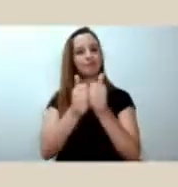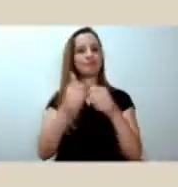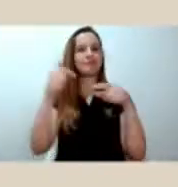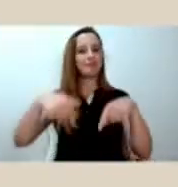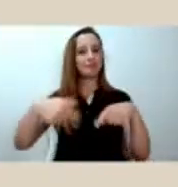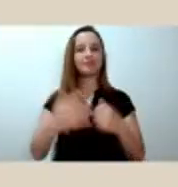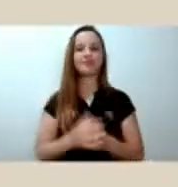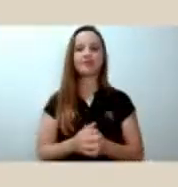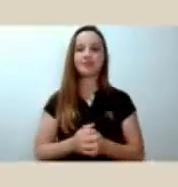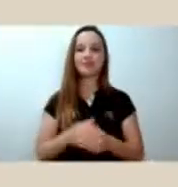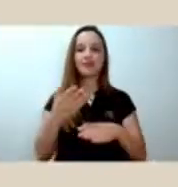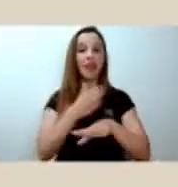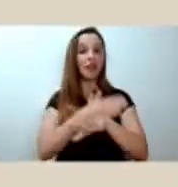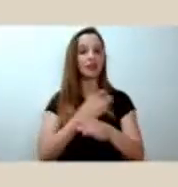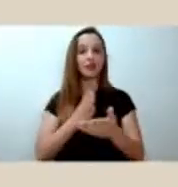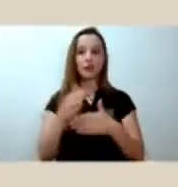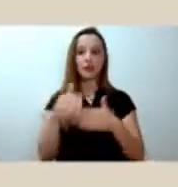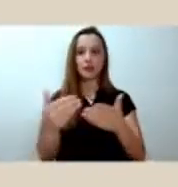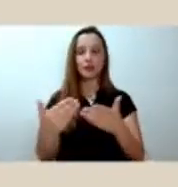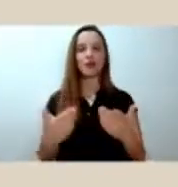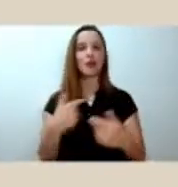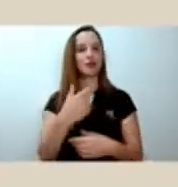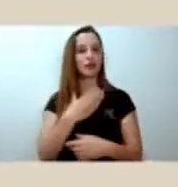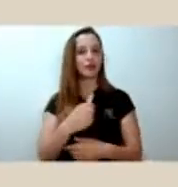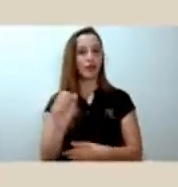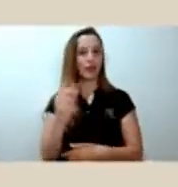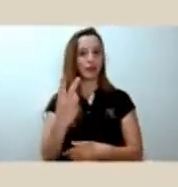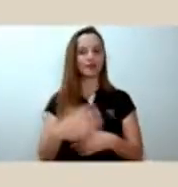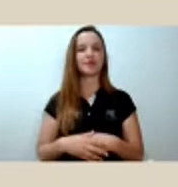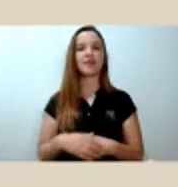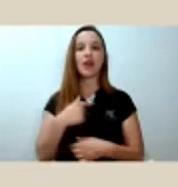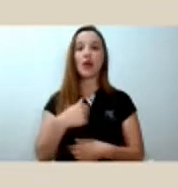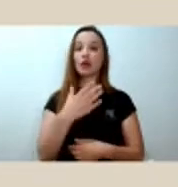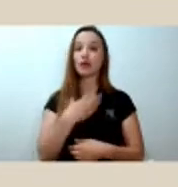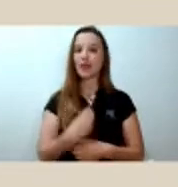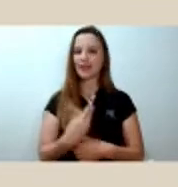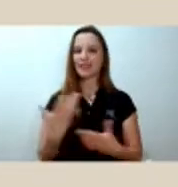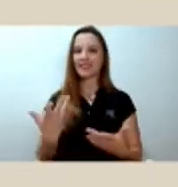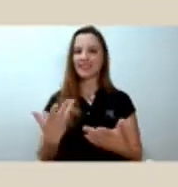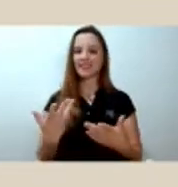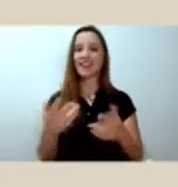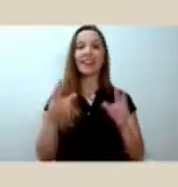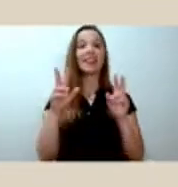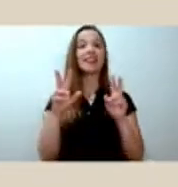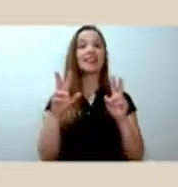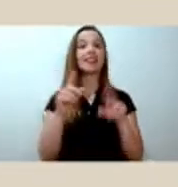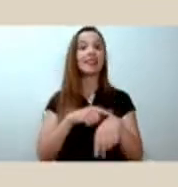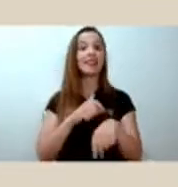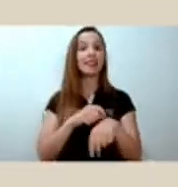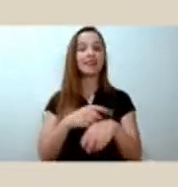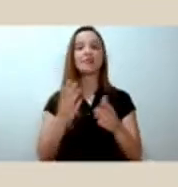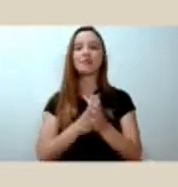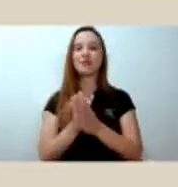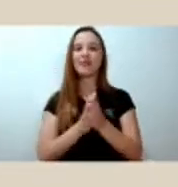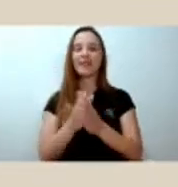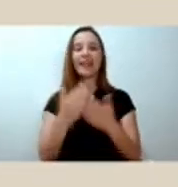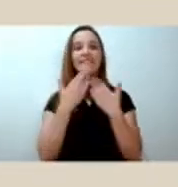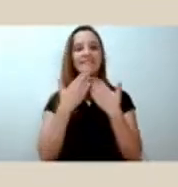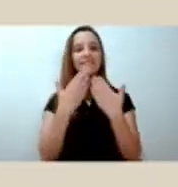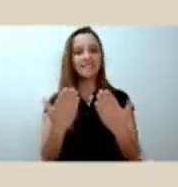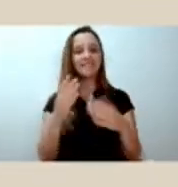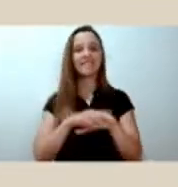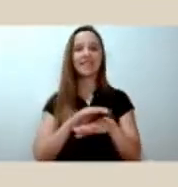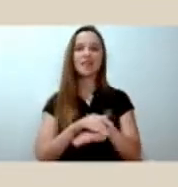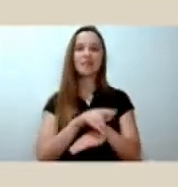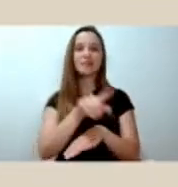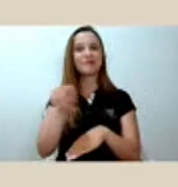any further, I'd like to do two things. Firstly, I'd like to take the time out to actually thank you for joining us. We